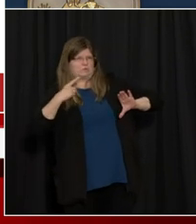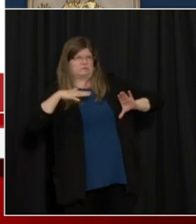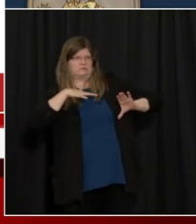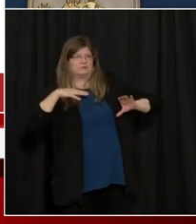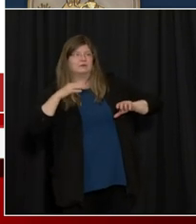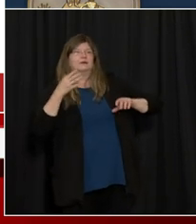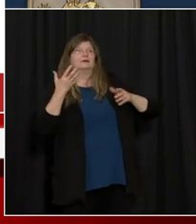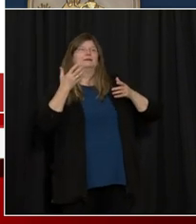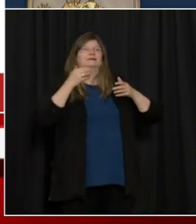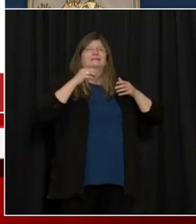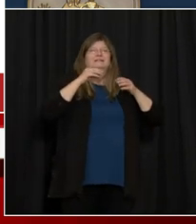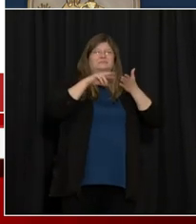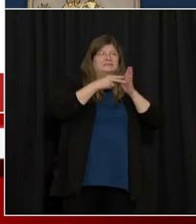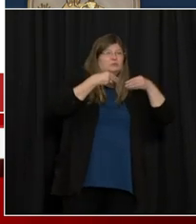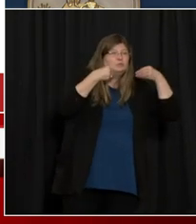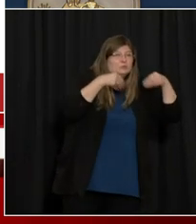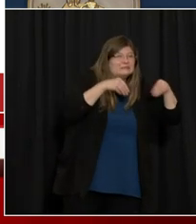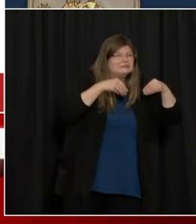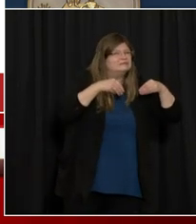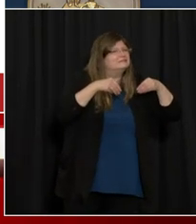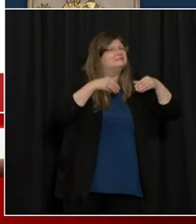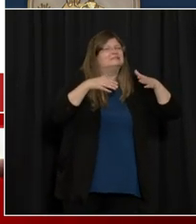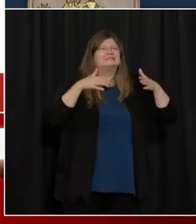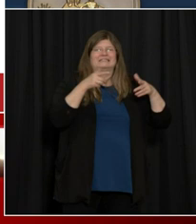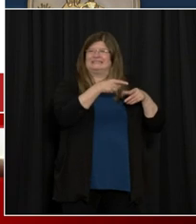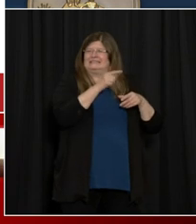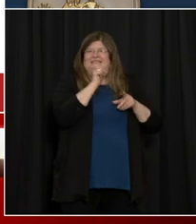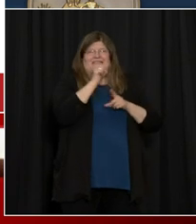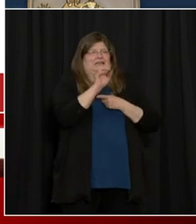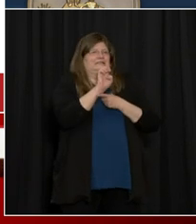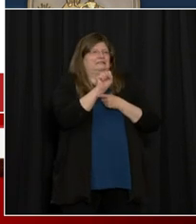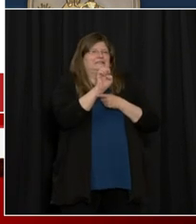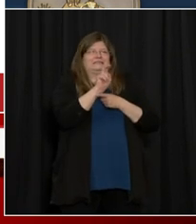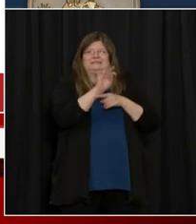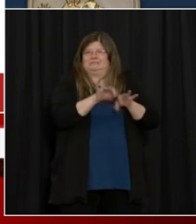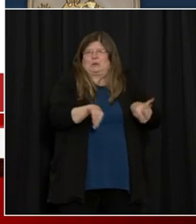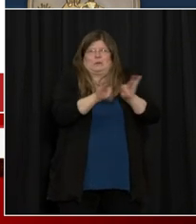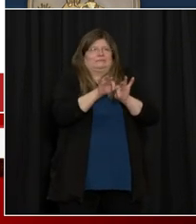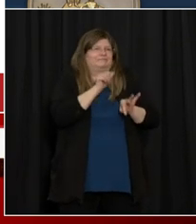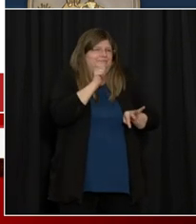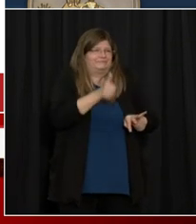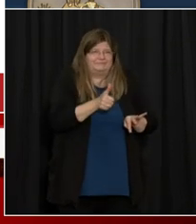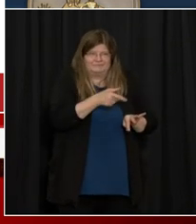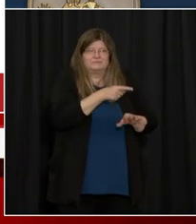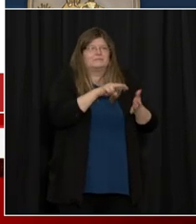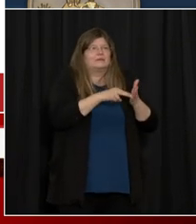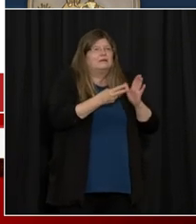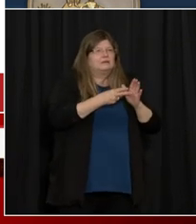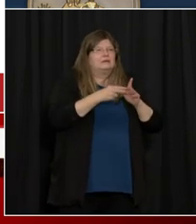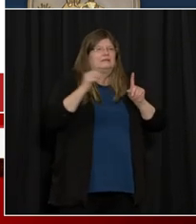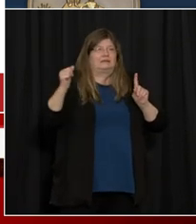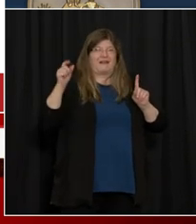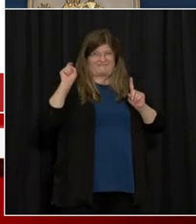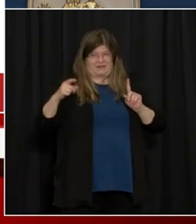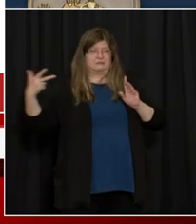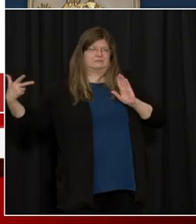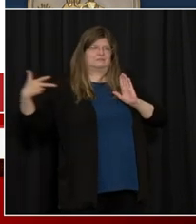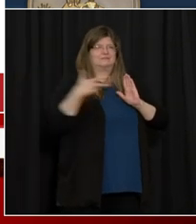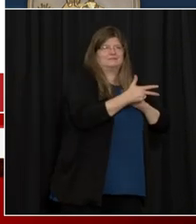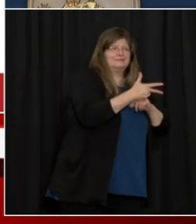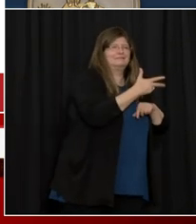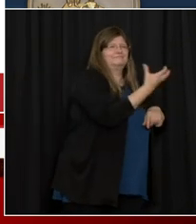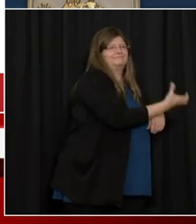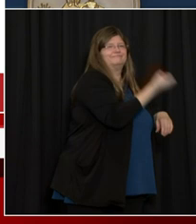retailers, non-essential retailers would include grab-and-go options. So we continue to ask